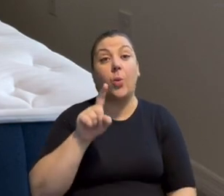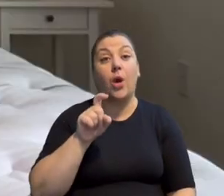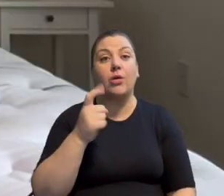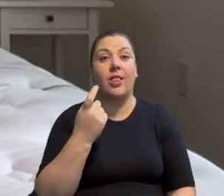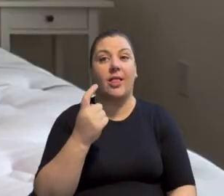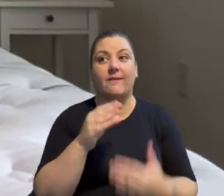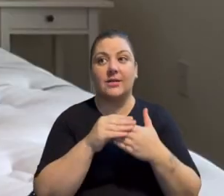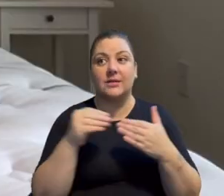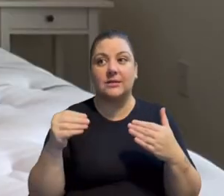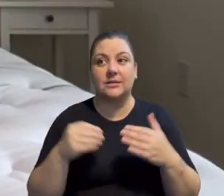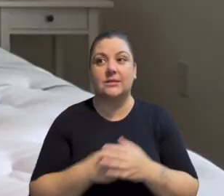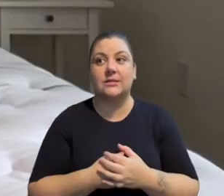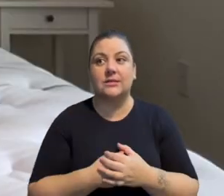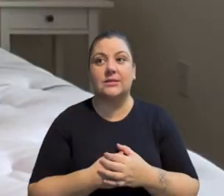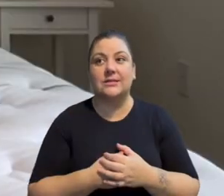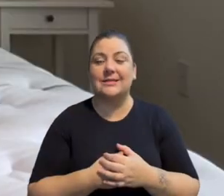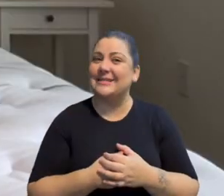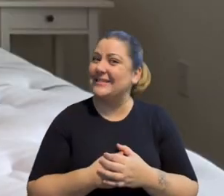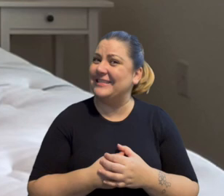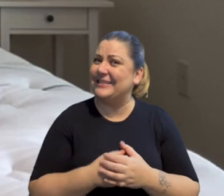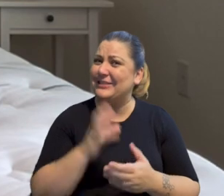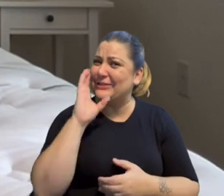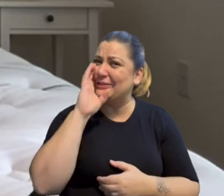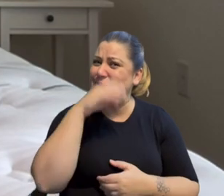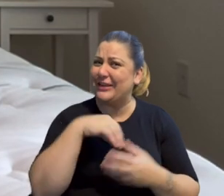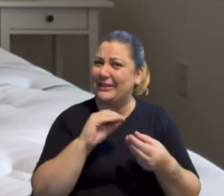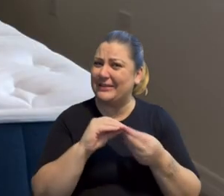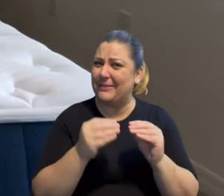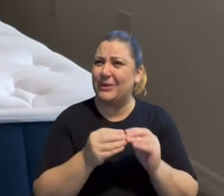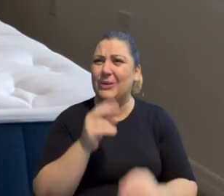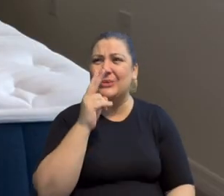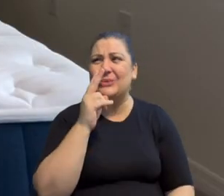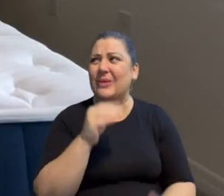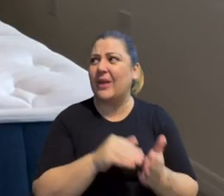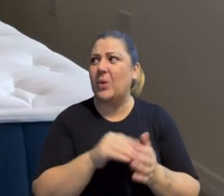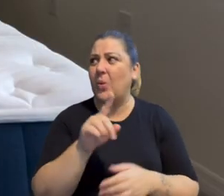$2,111. Kind of an odd number. Don't know why it's